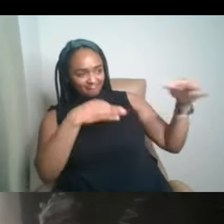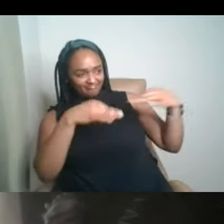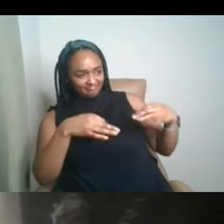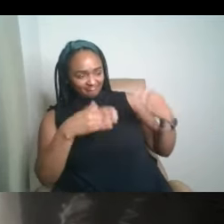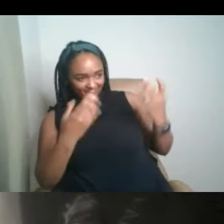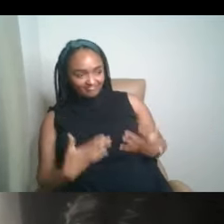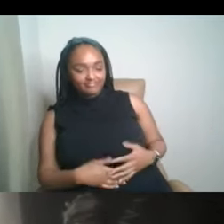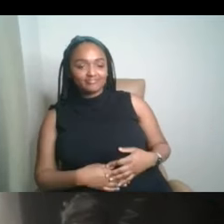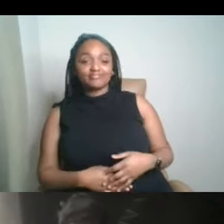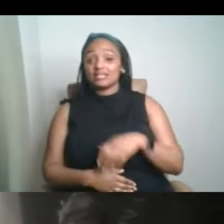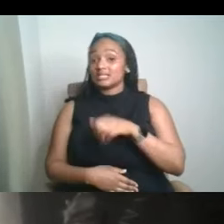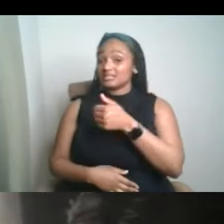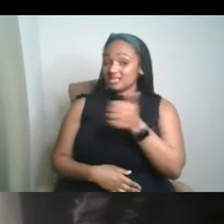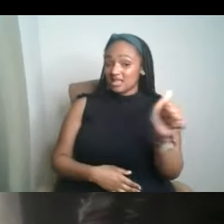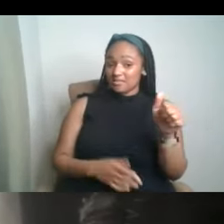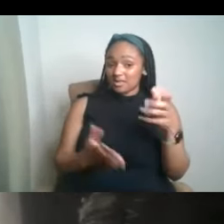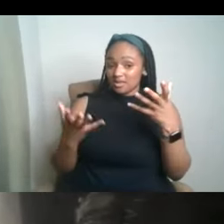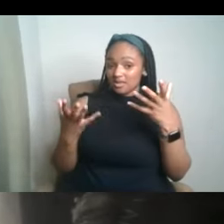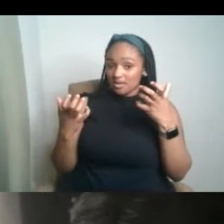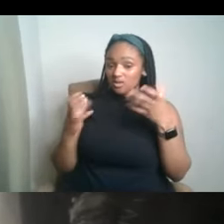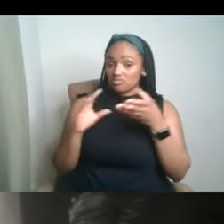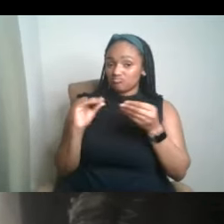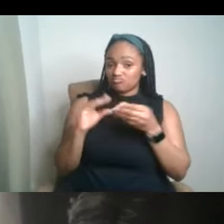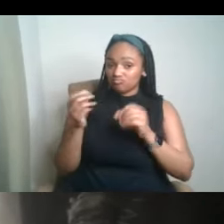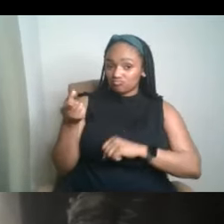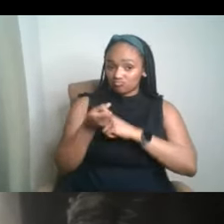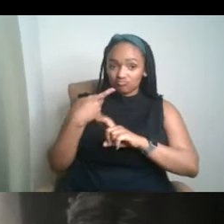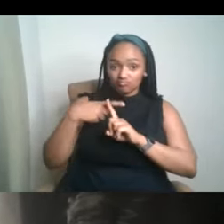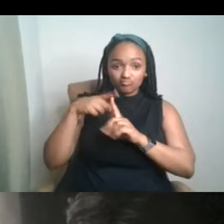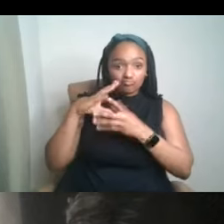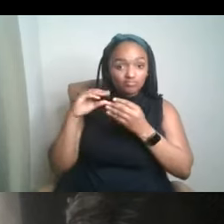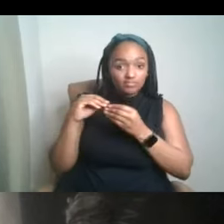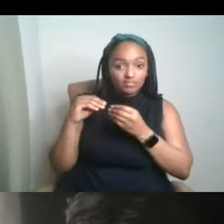Does anybody want to say an affirmation out loud and then we all can repeat it?